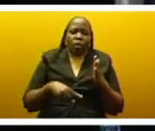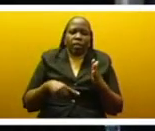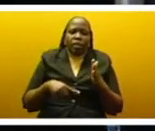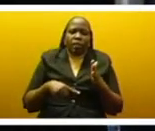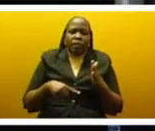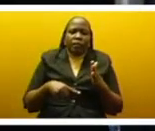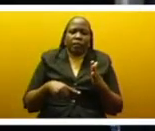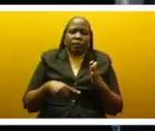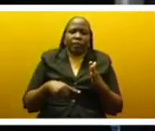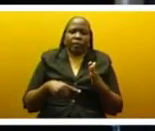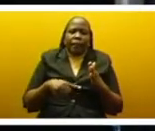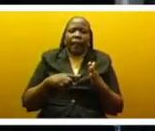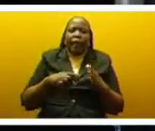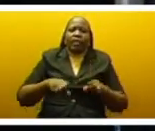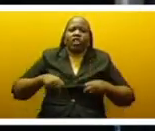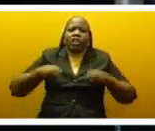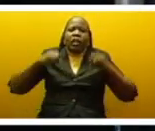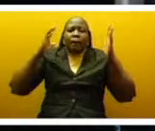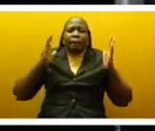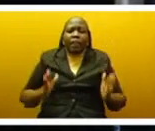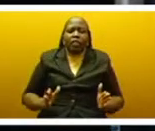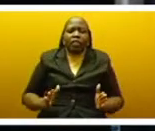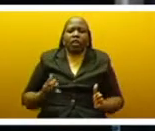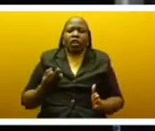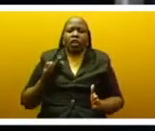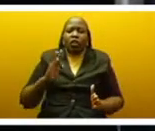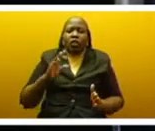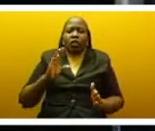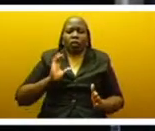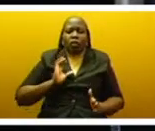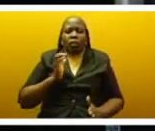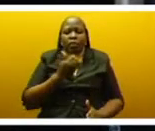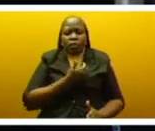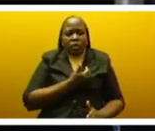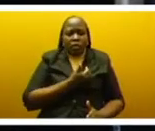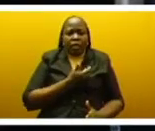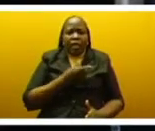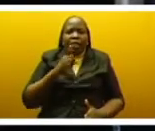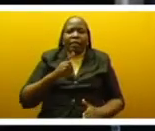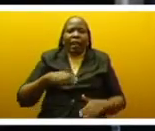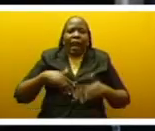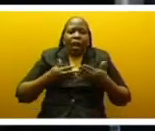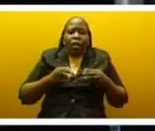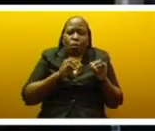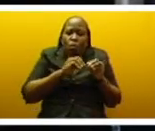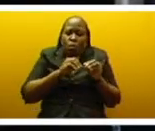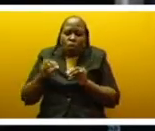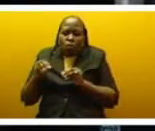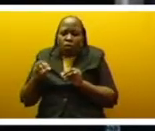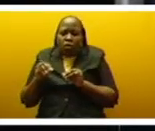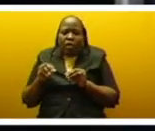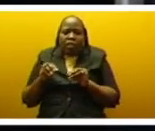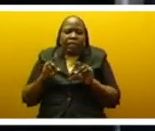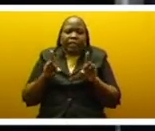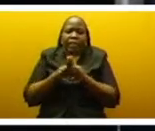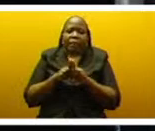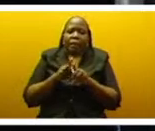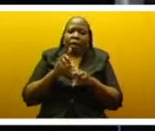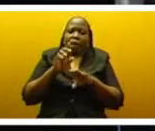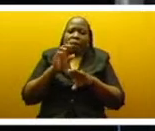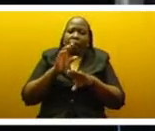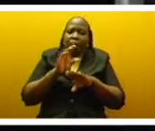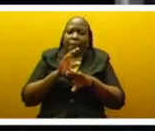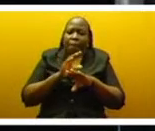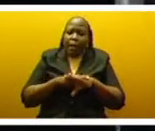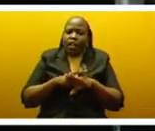imperial chairman of the commission. And so this is how we ended up at this unhappy day, where 4 commissioners